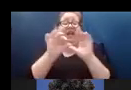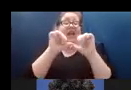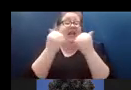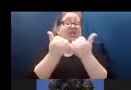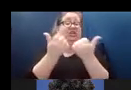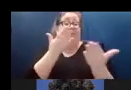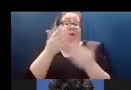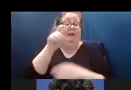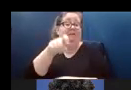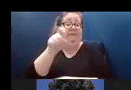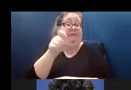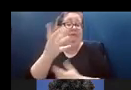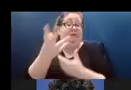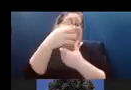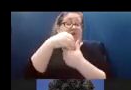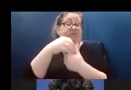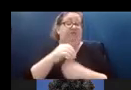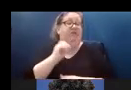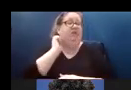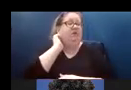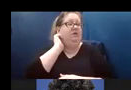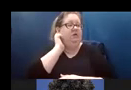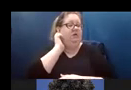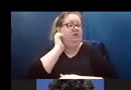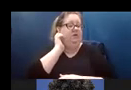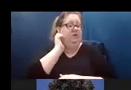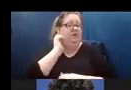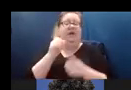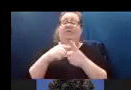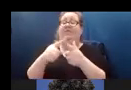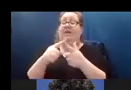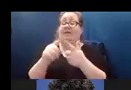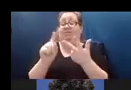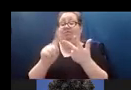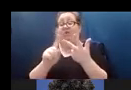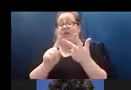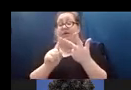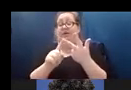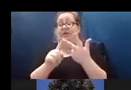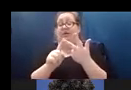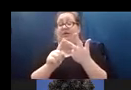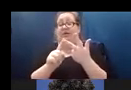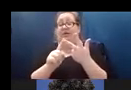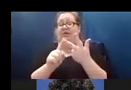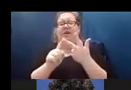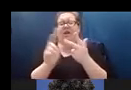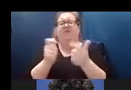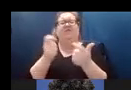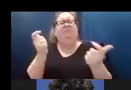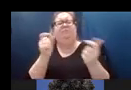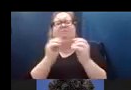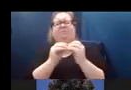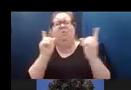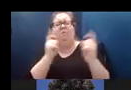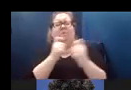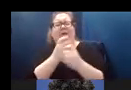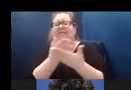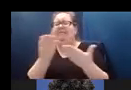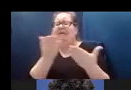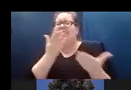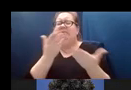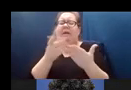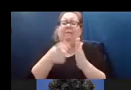need to be involved. And then scenario 3 is what are the bigger, more complex things that we might